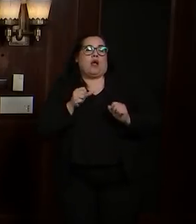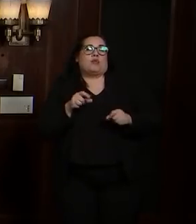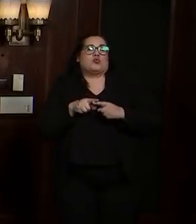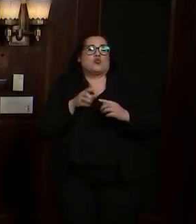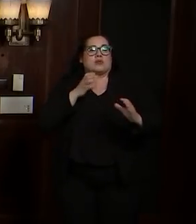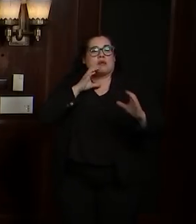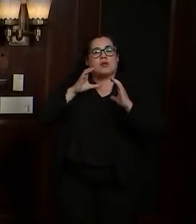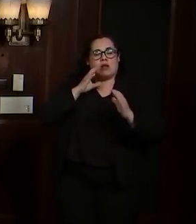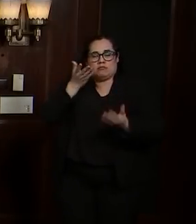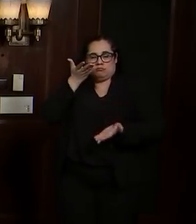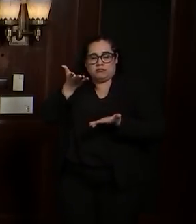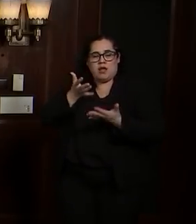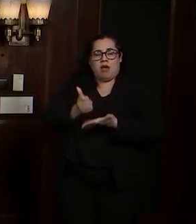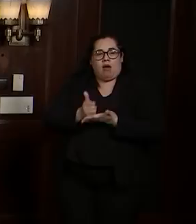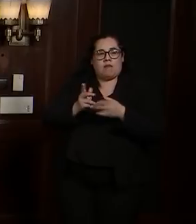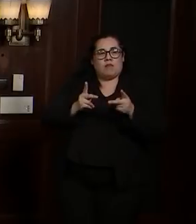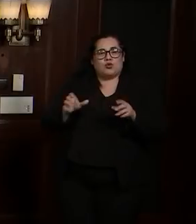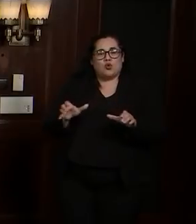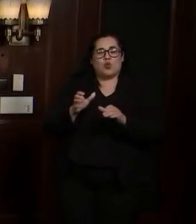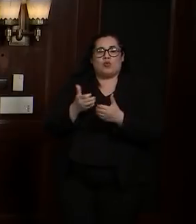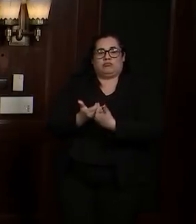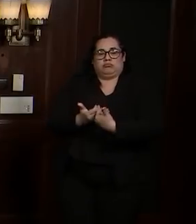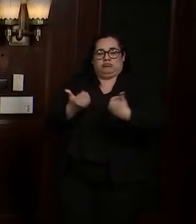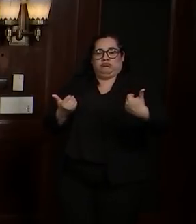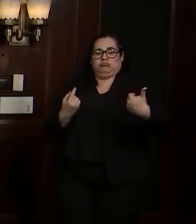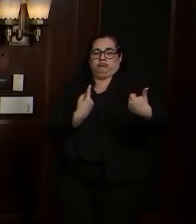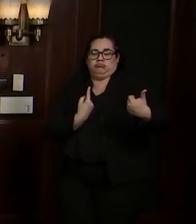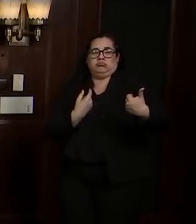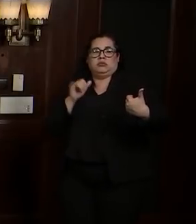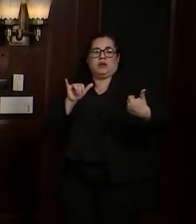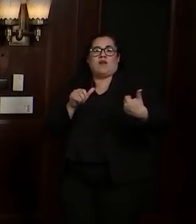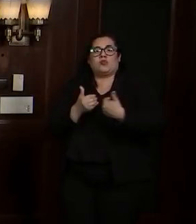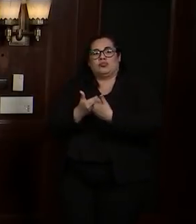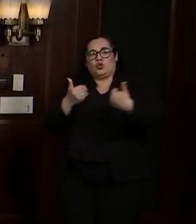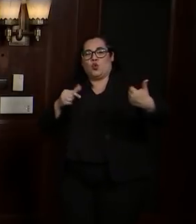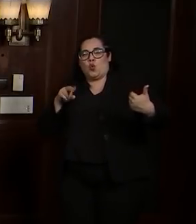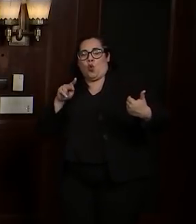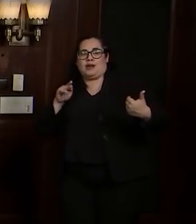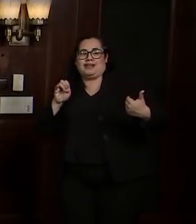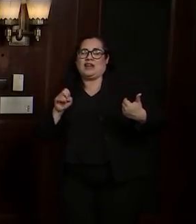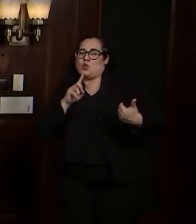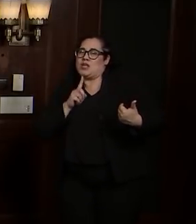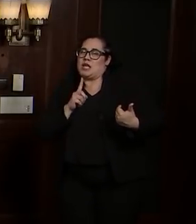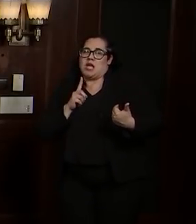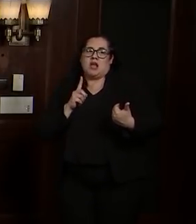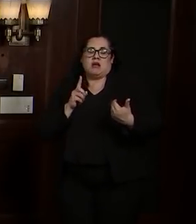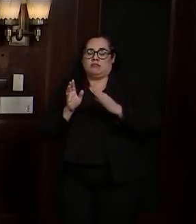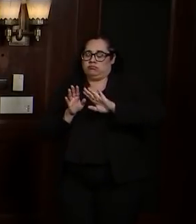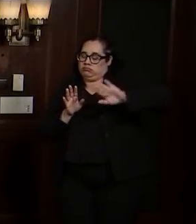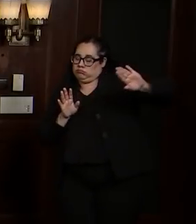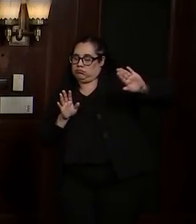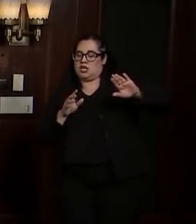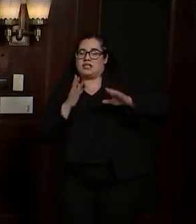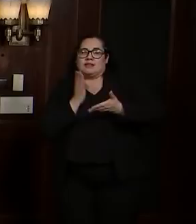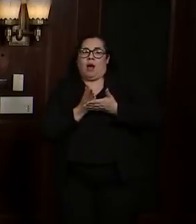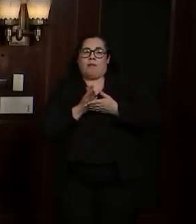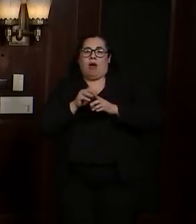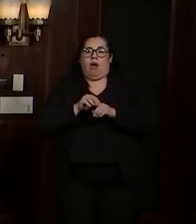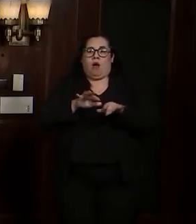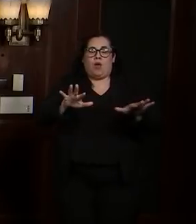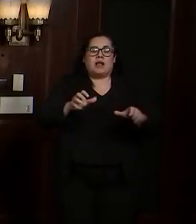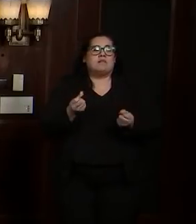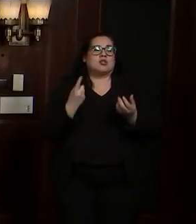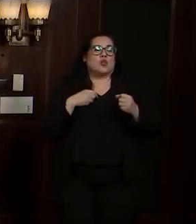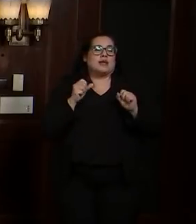to communicate and help people do the isolation and do the quarantine and really shut down outbreaks as much as we can